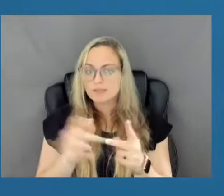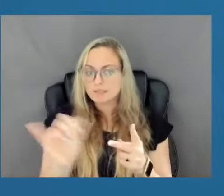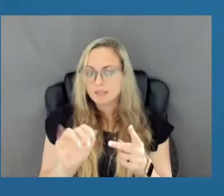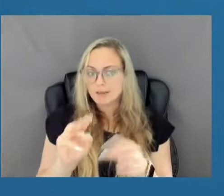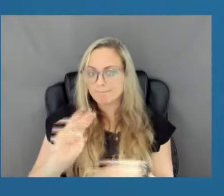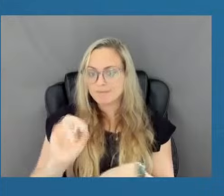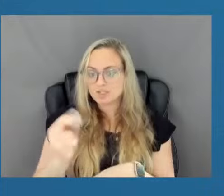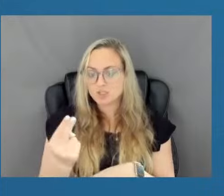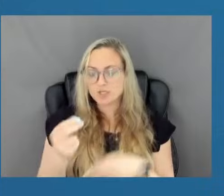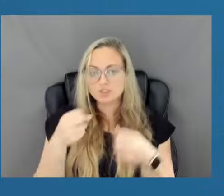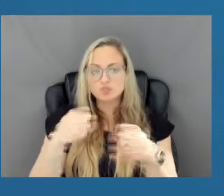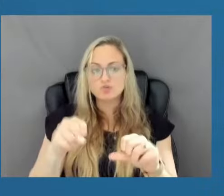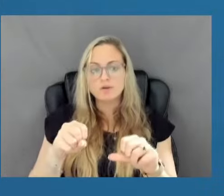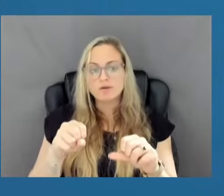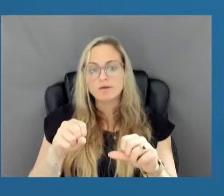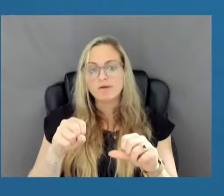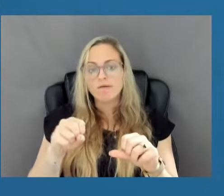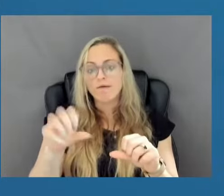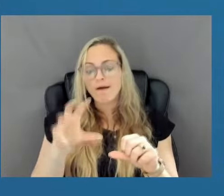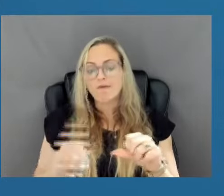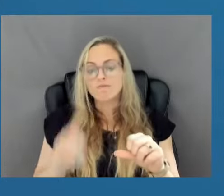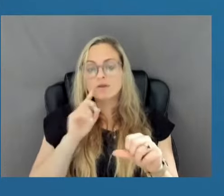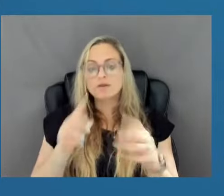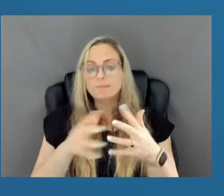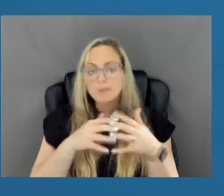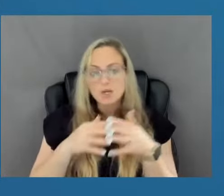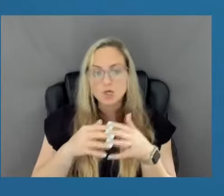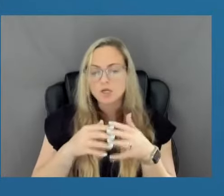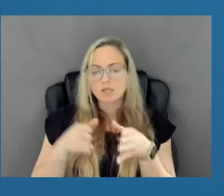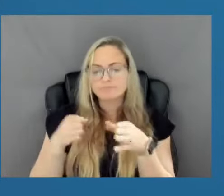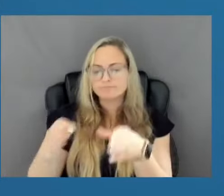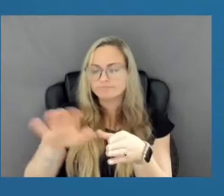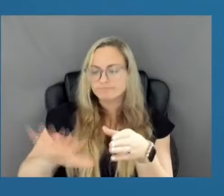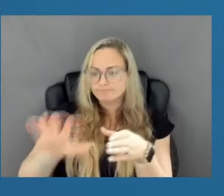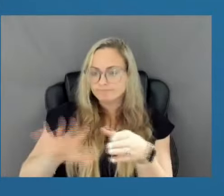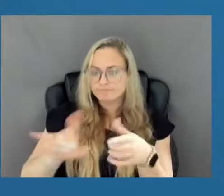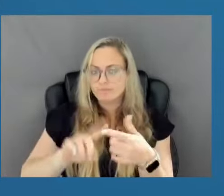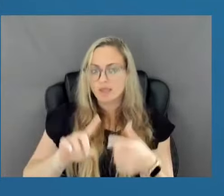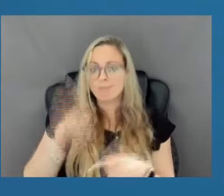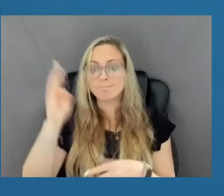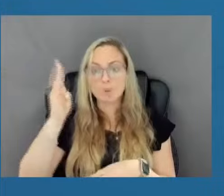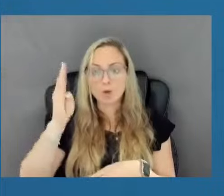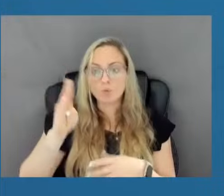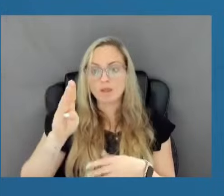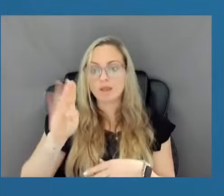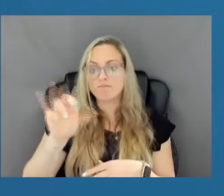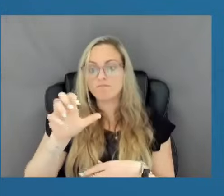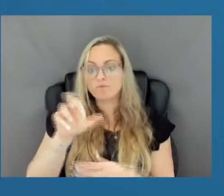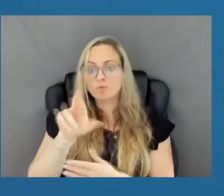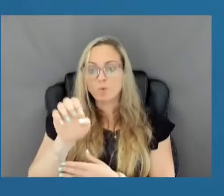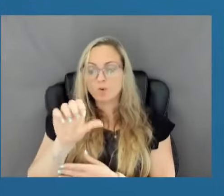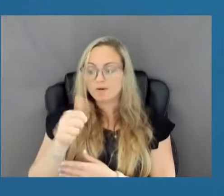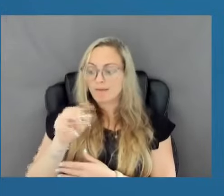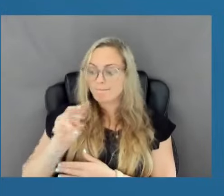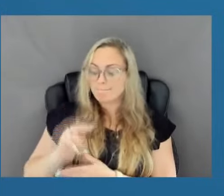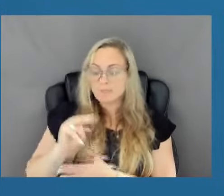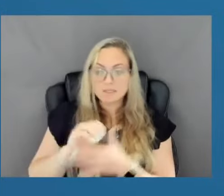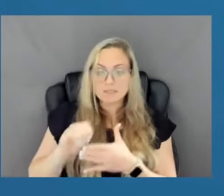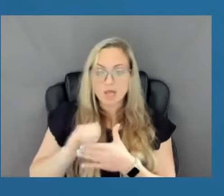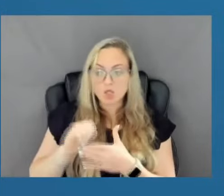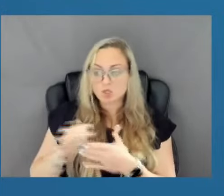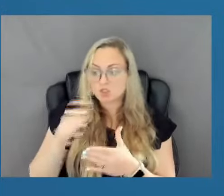Street African American Heritage Corridor and Broadway Fillmore, $10 million in revitalization for that as